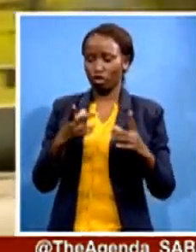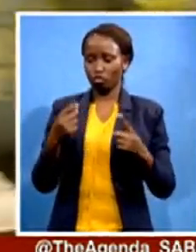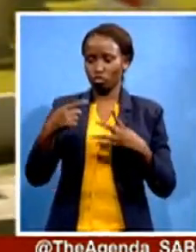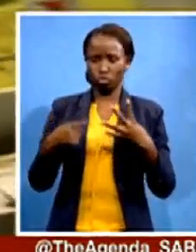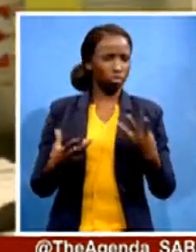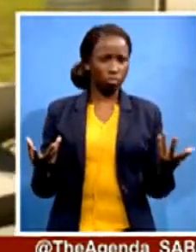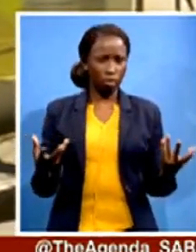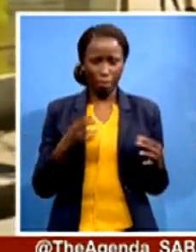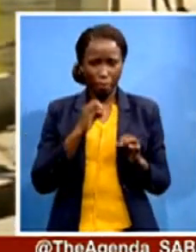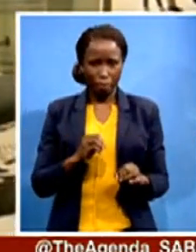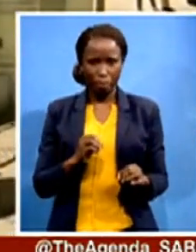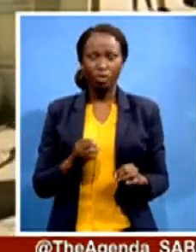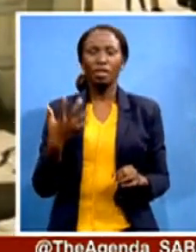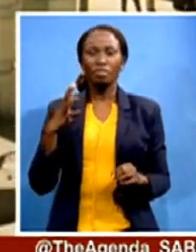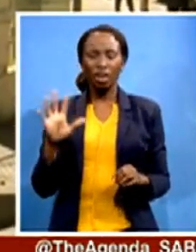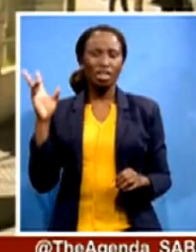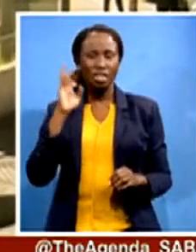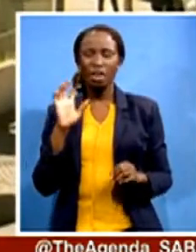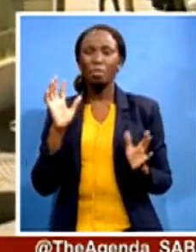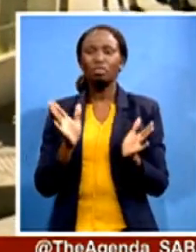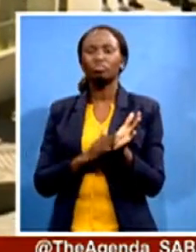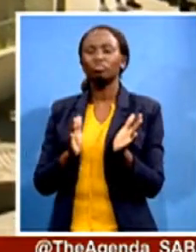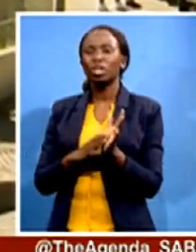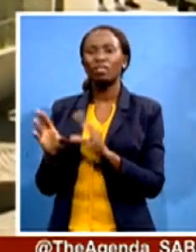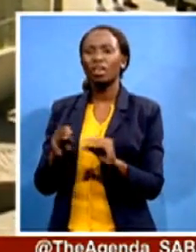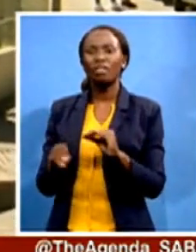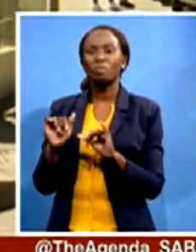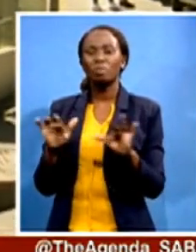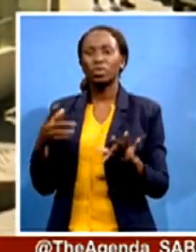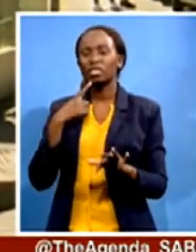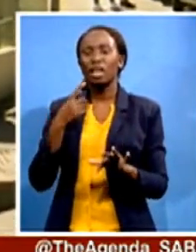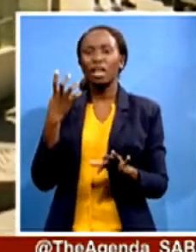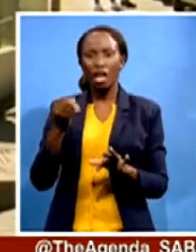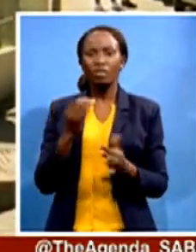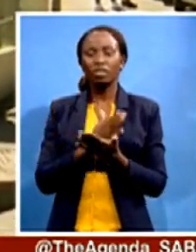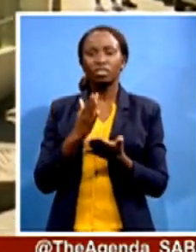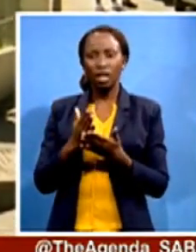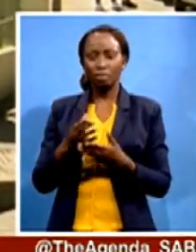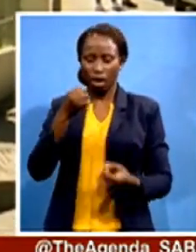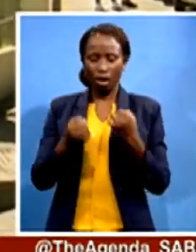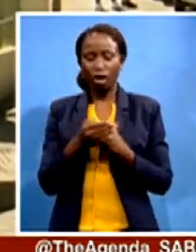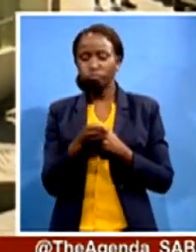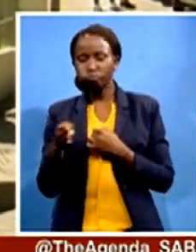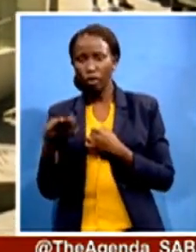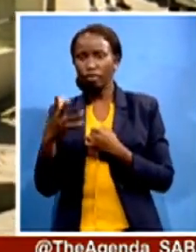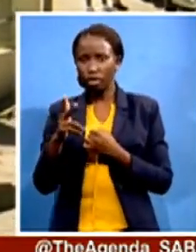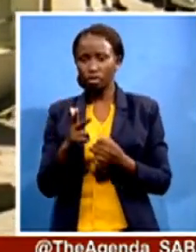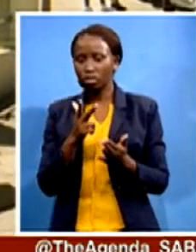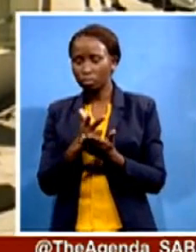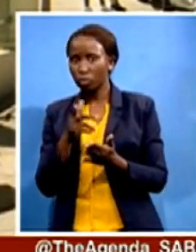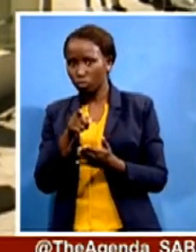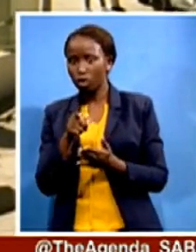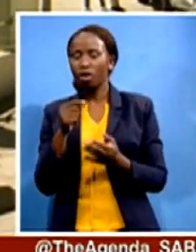that there were advances, there were bakkies that are around that track that was outside the university. It was not inside the university, something that